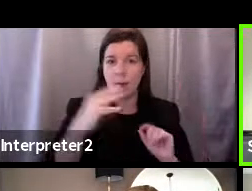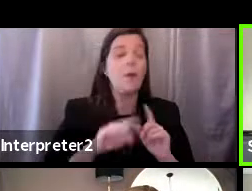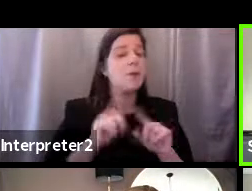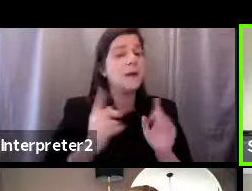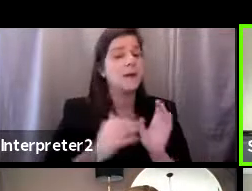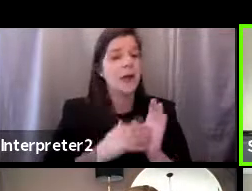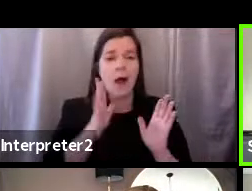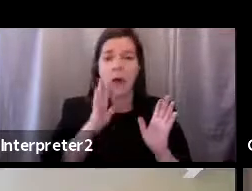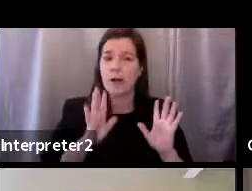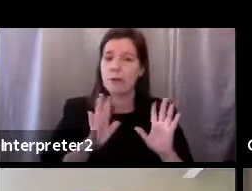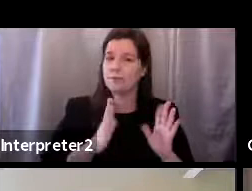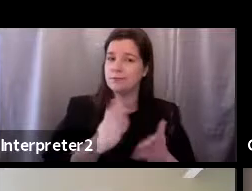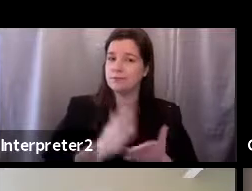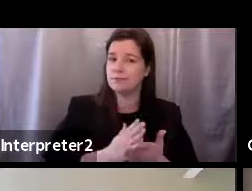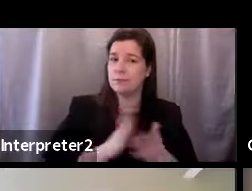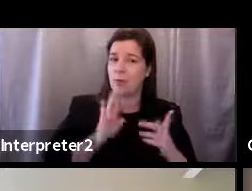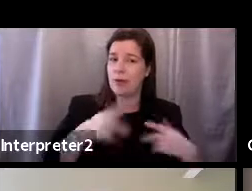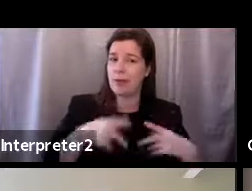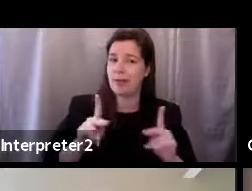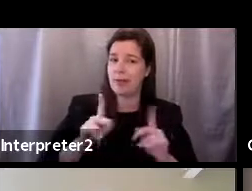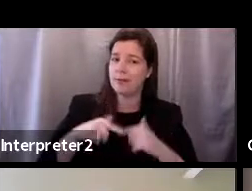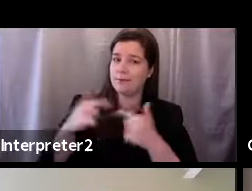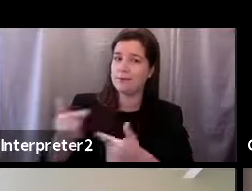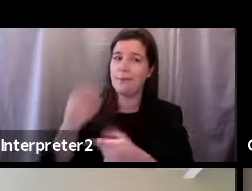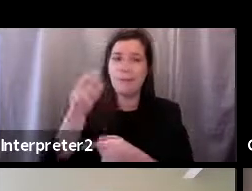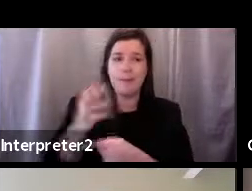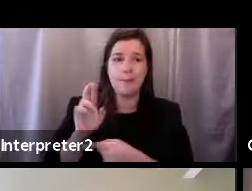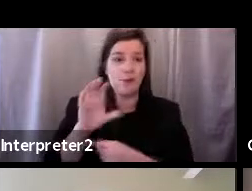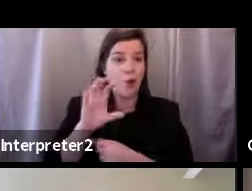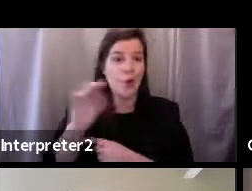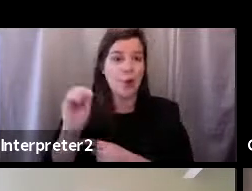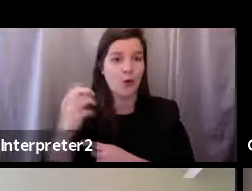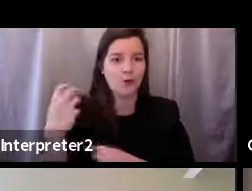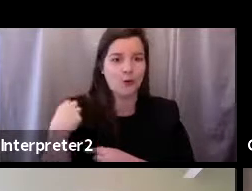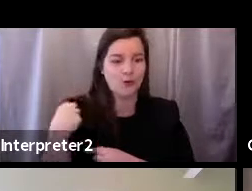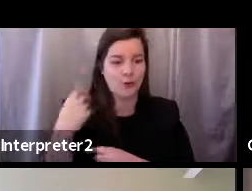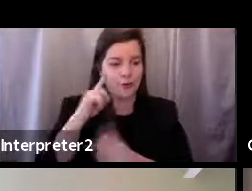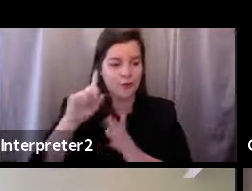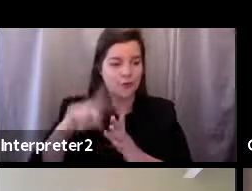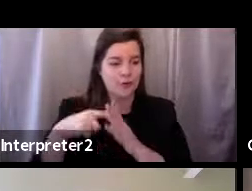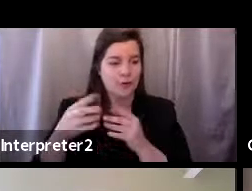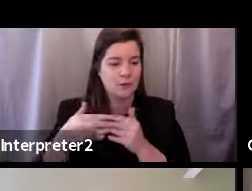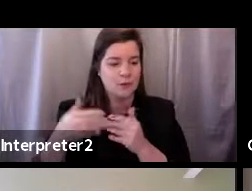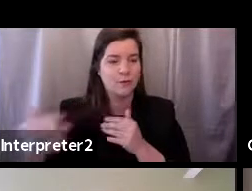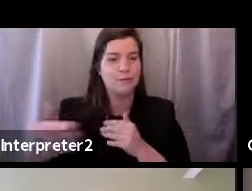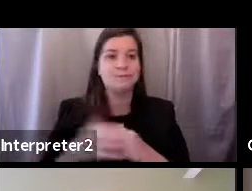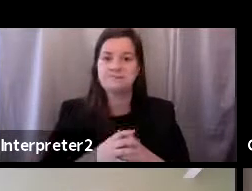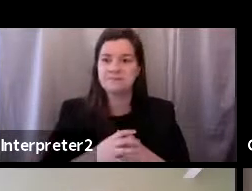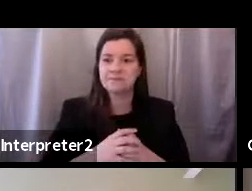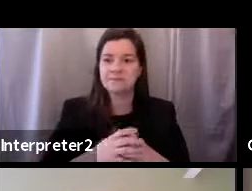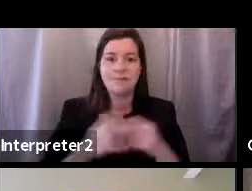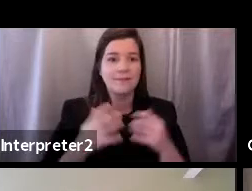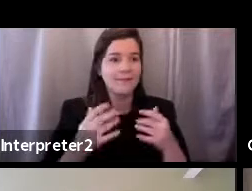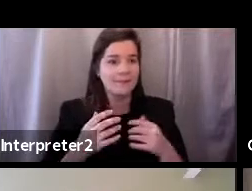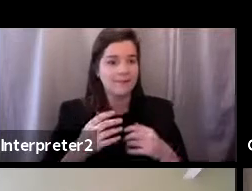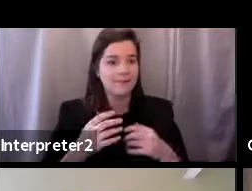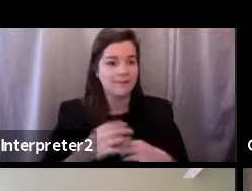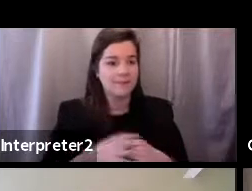your starting us off. All right, and with that, why don't we go ahead and begin